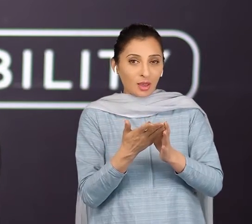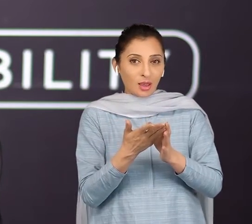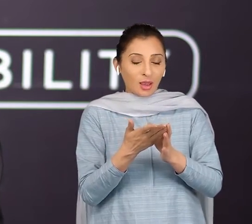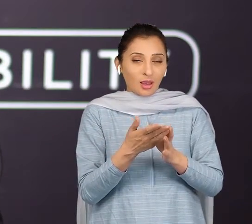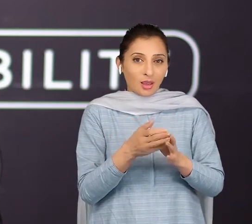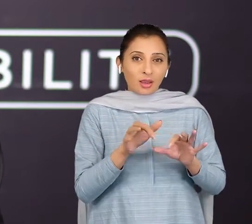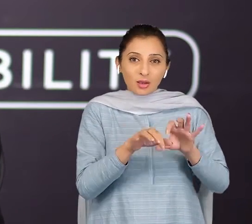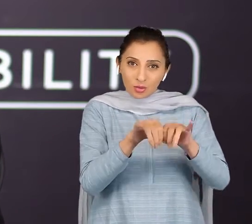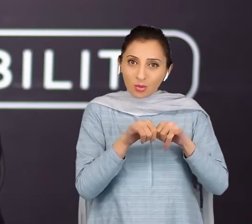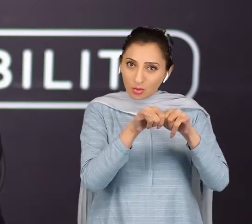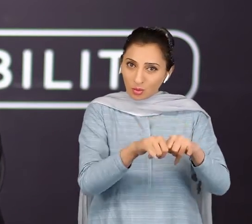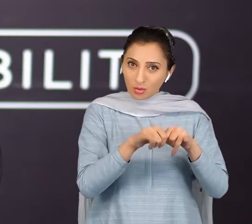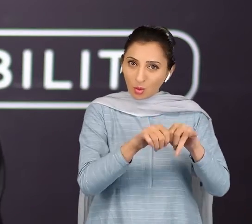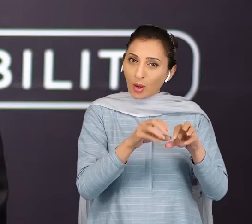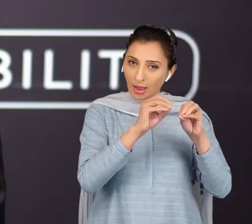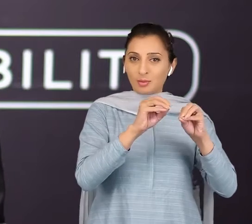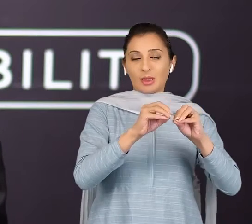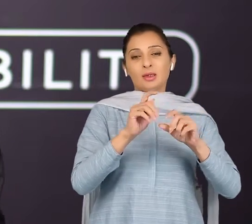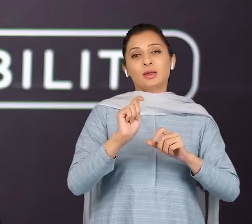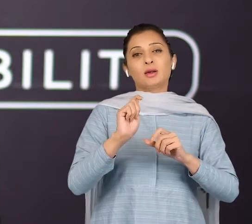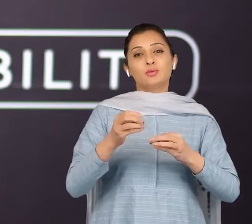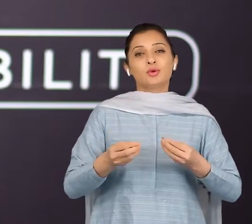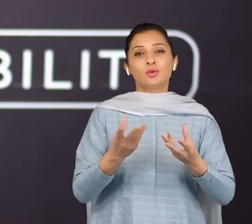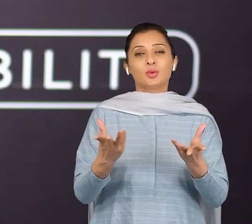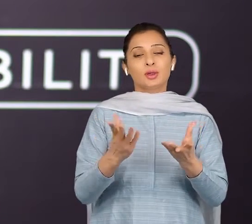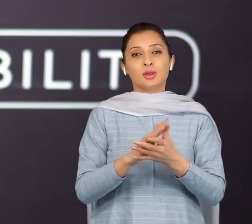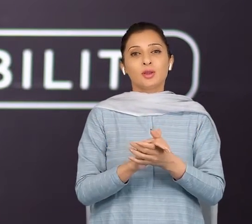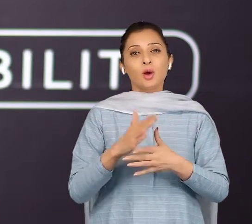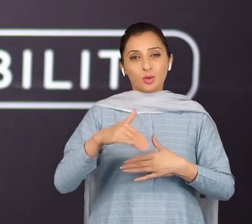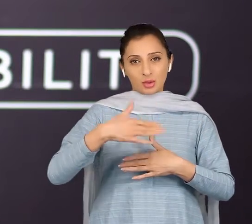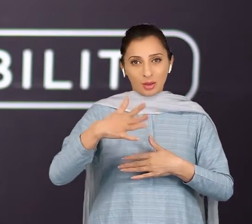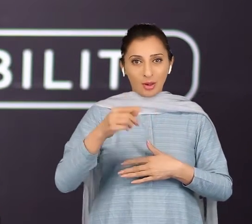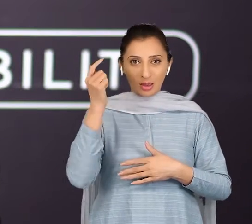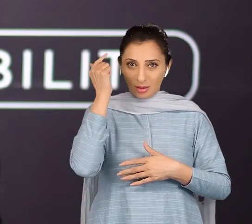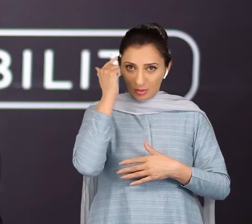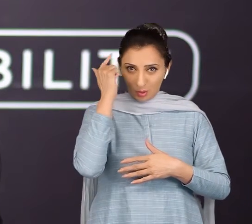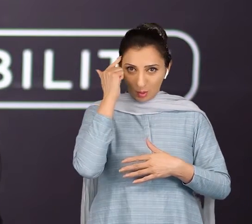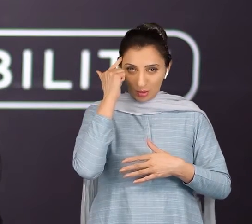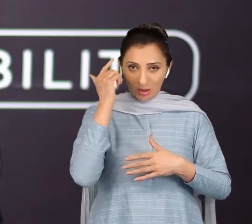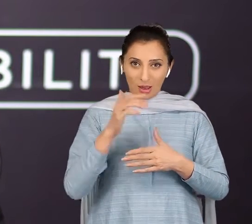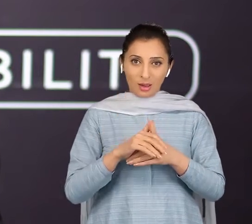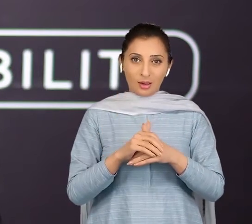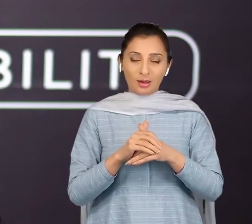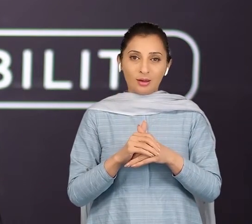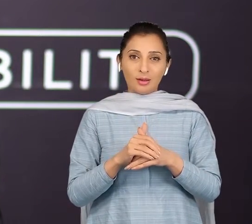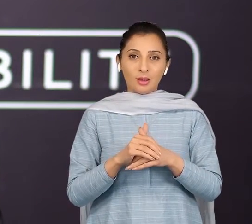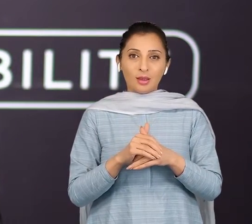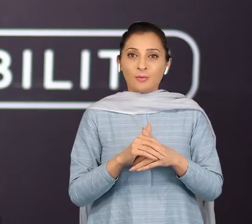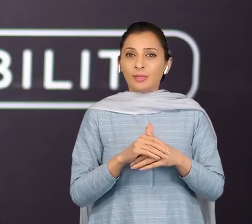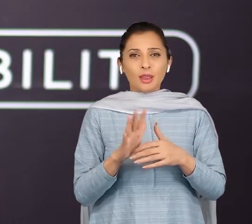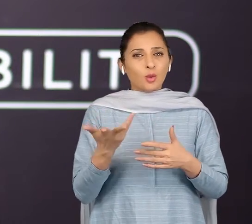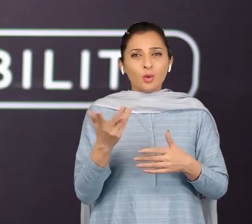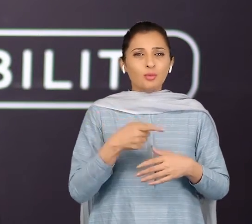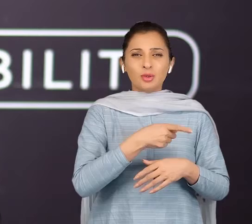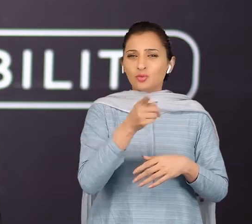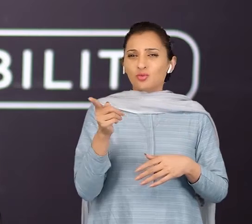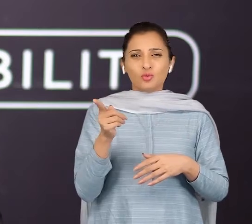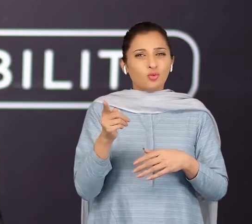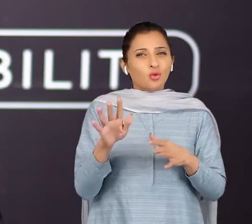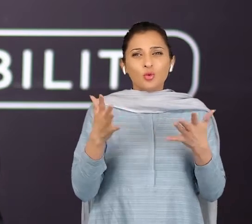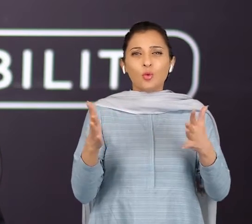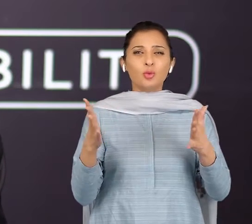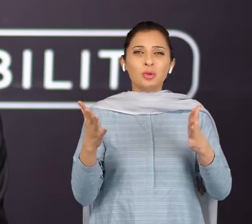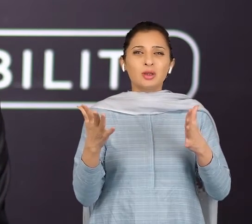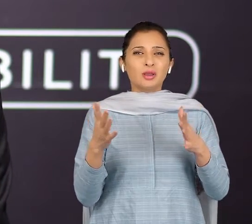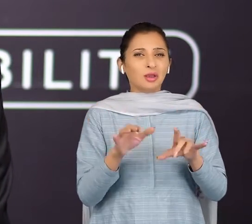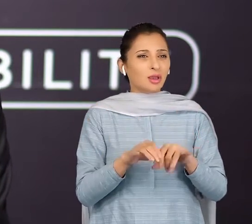life. And that's when the realization settled in that, there's nobody in Lahore that is actually